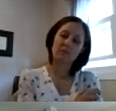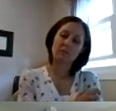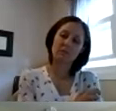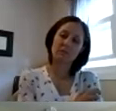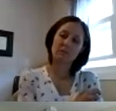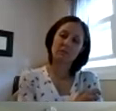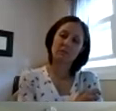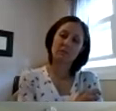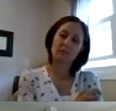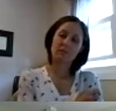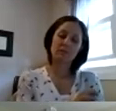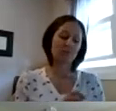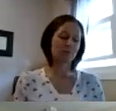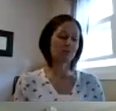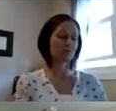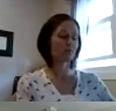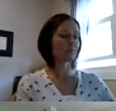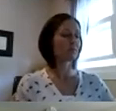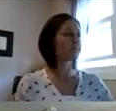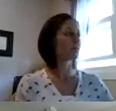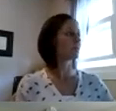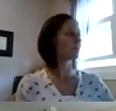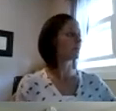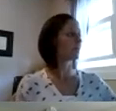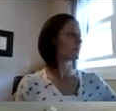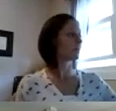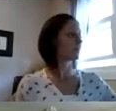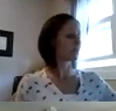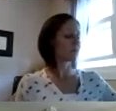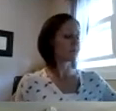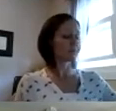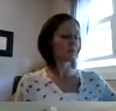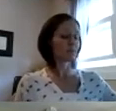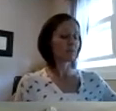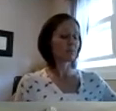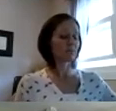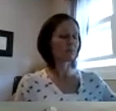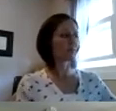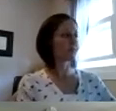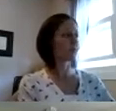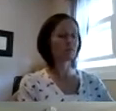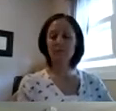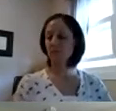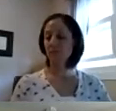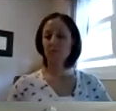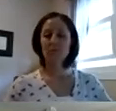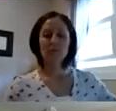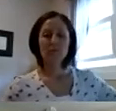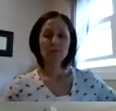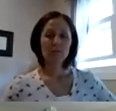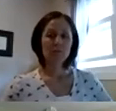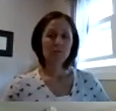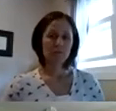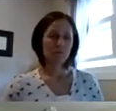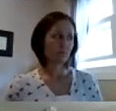an employee, you know, a city or county employee. It could be somebody who's elected. We'll be really open on